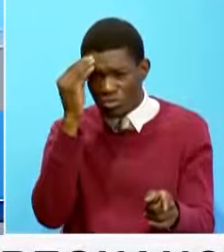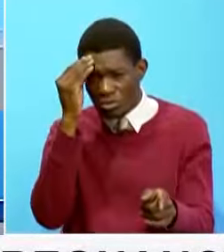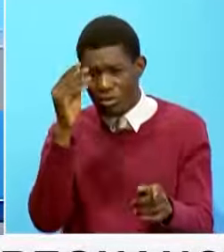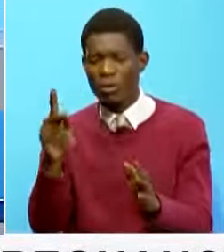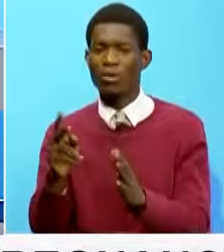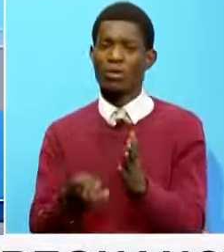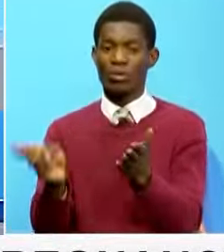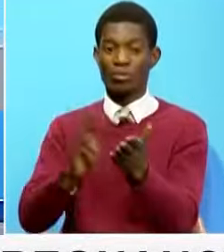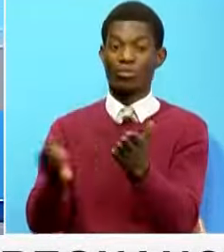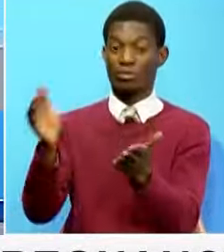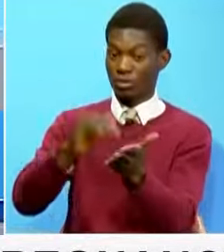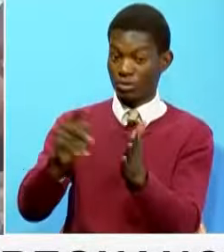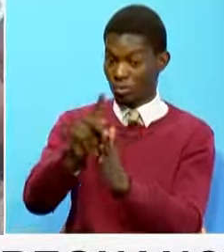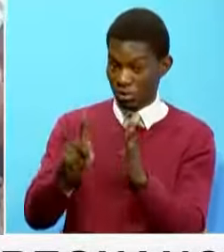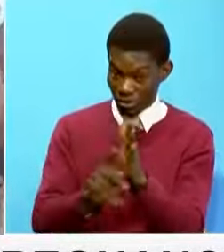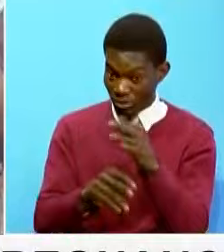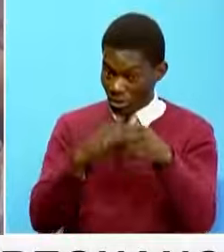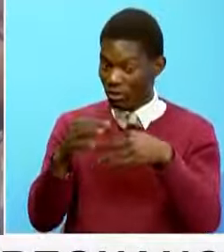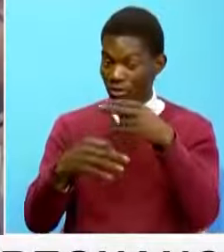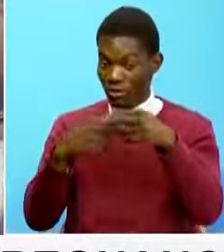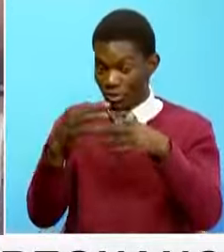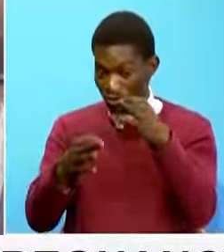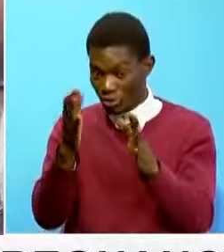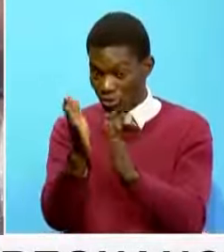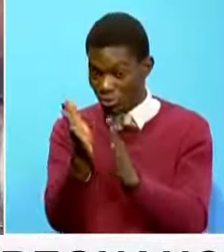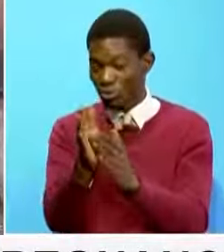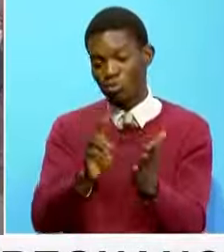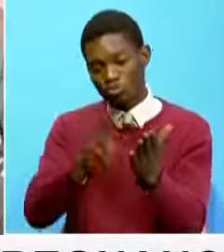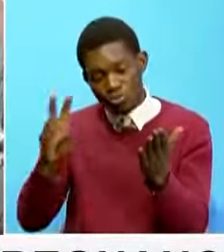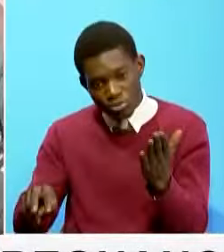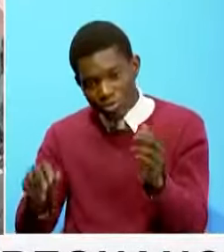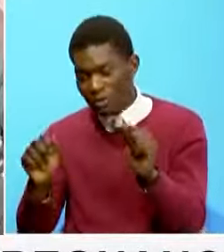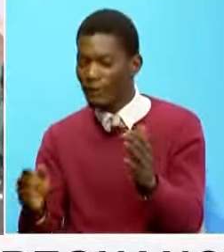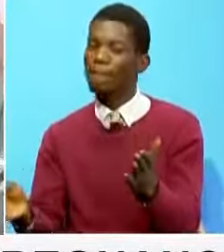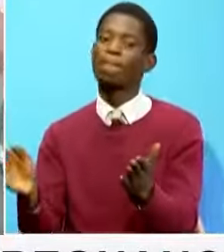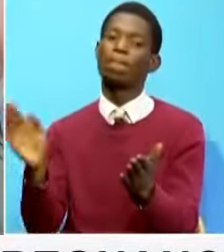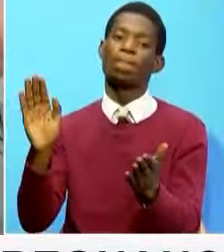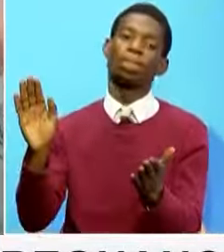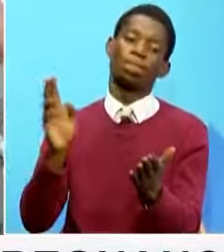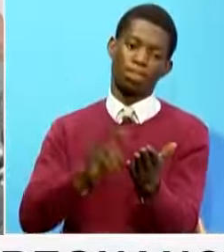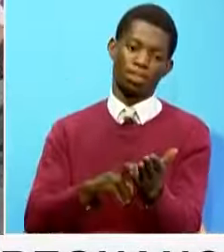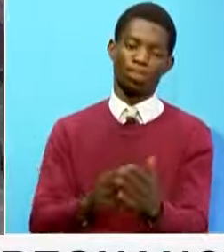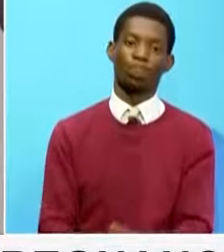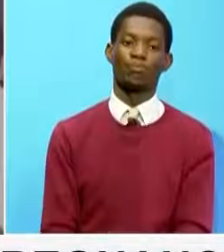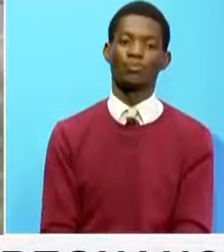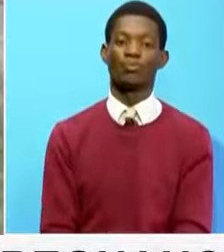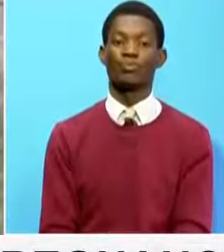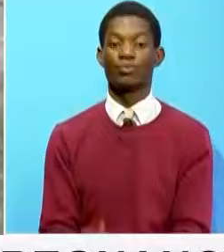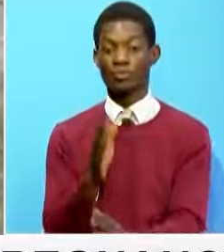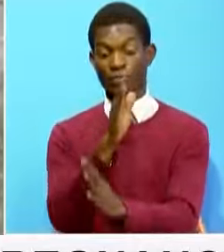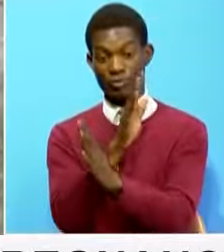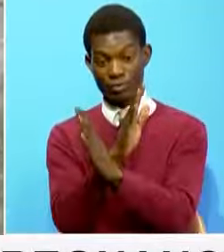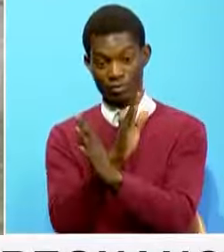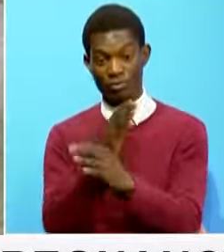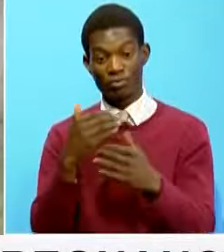initiatives. Here's a report. Zambia has got a lot of girls that are out of school because of teenage pregnancies and early